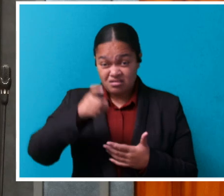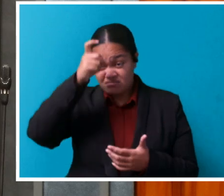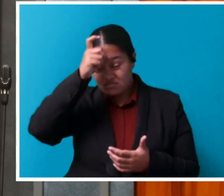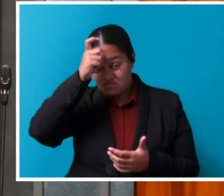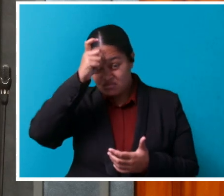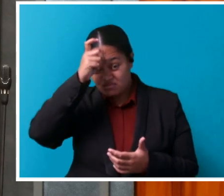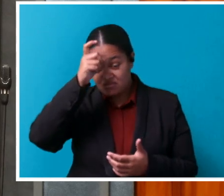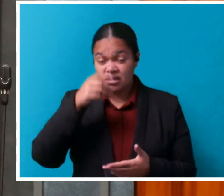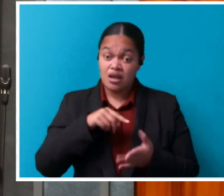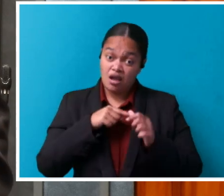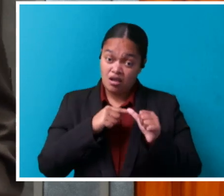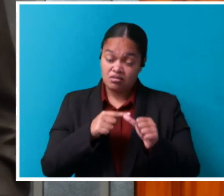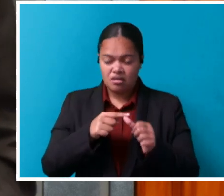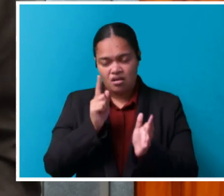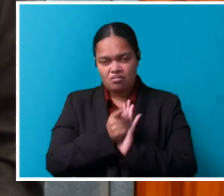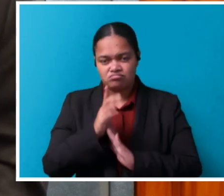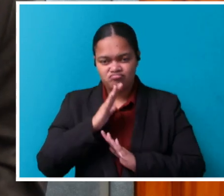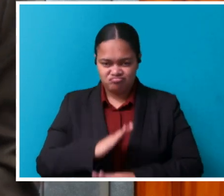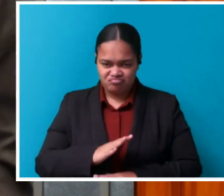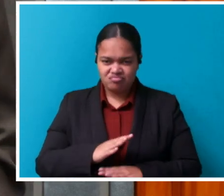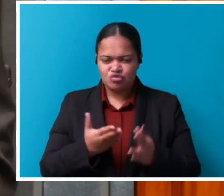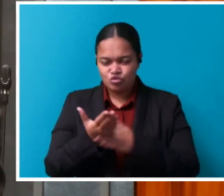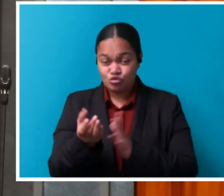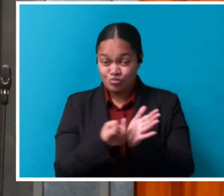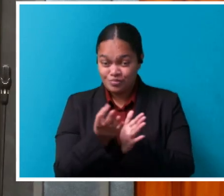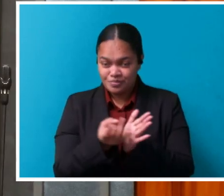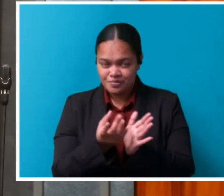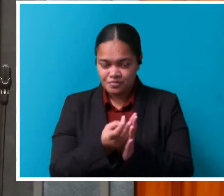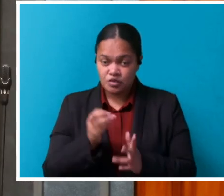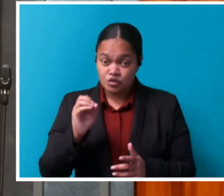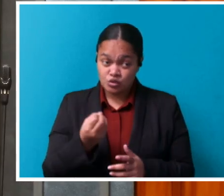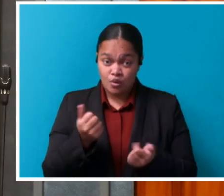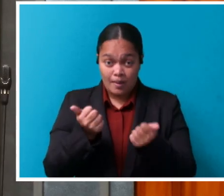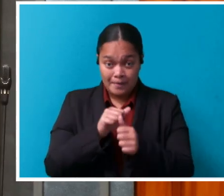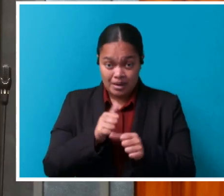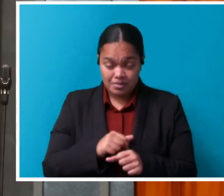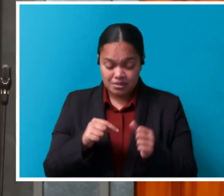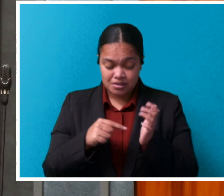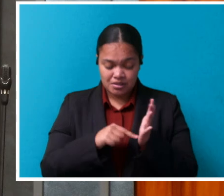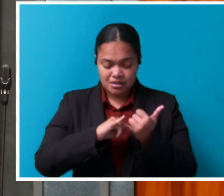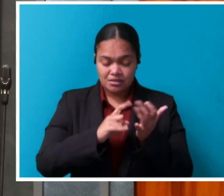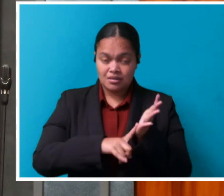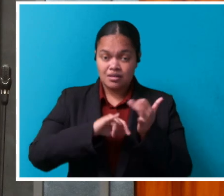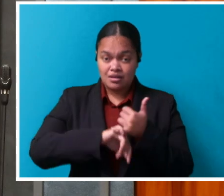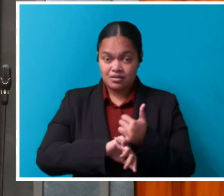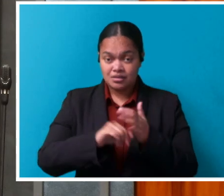hours. Madam Deputy Speaker, as per the amendments of the TSLS Act in the